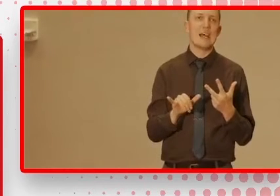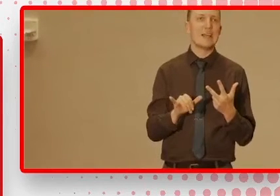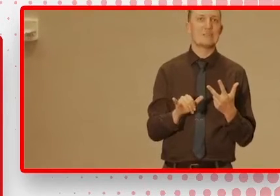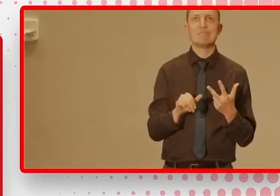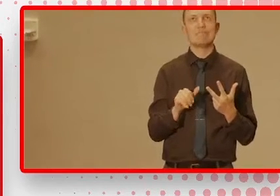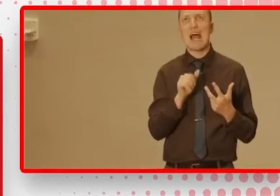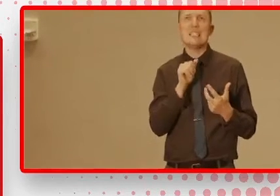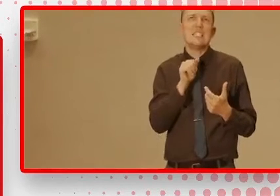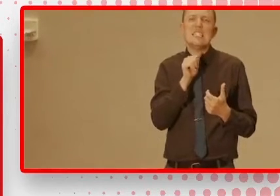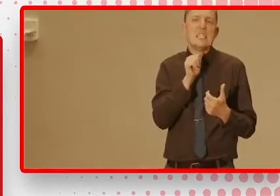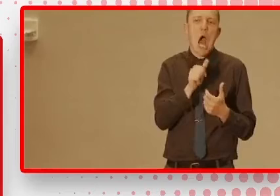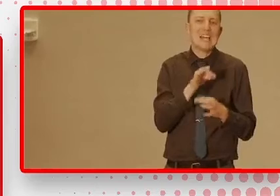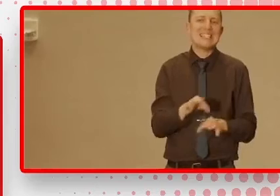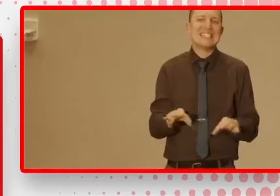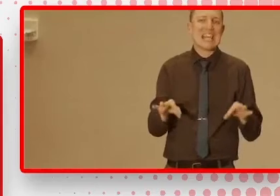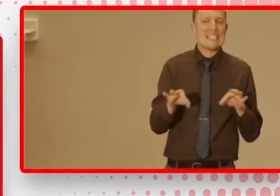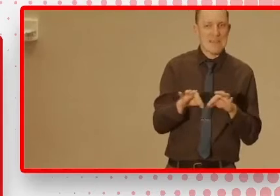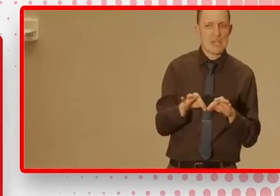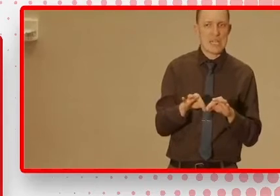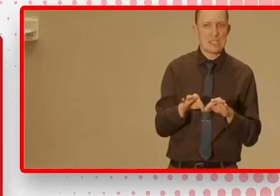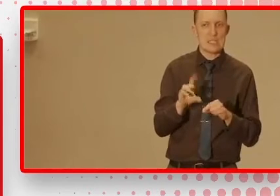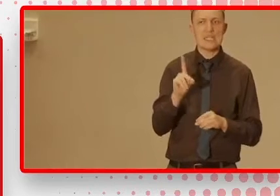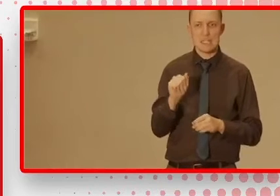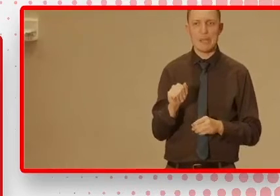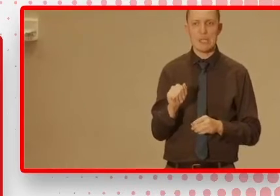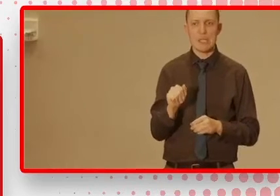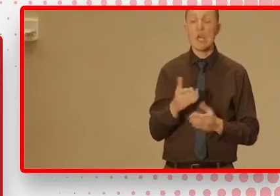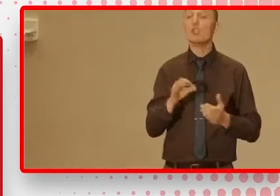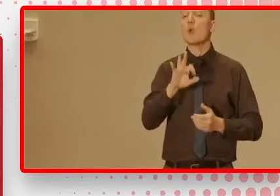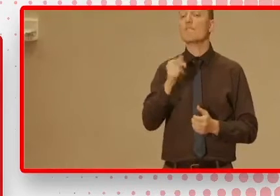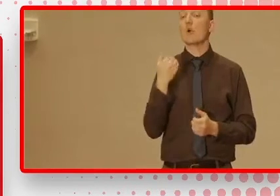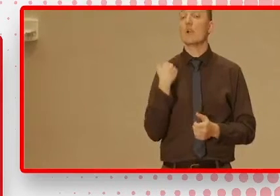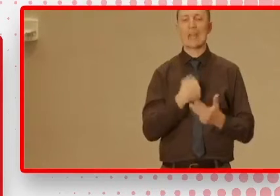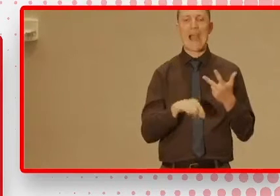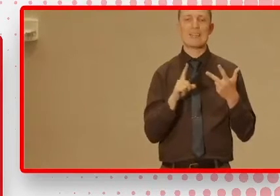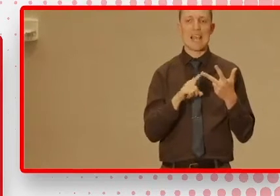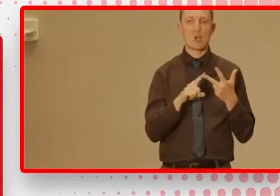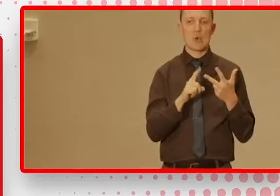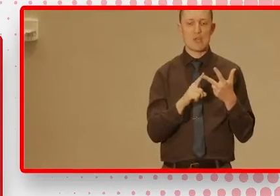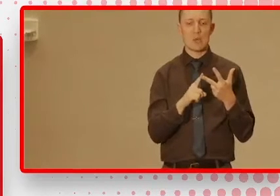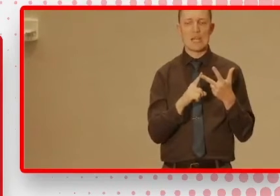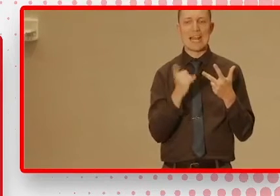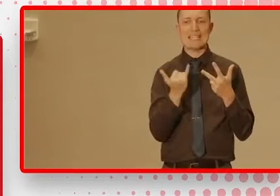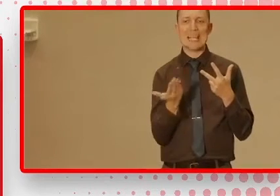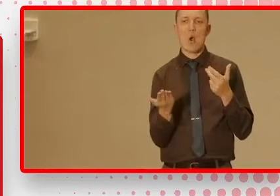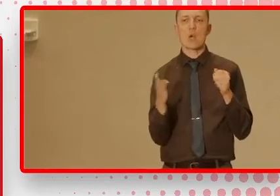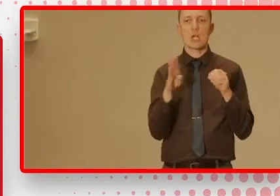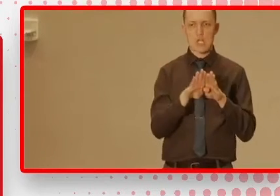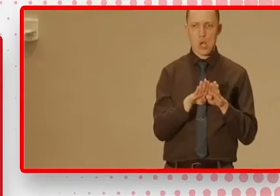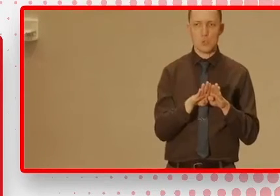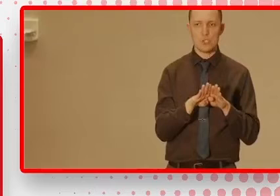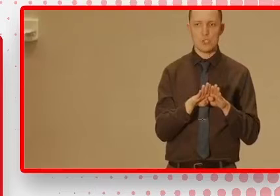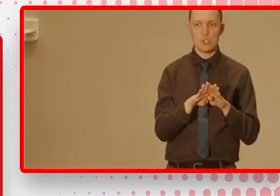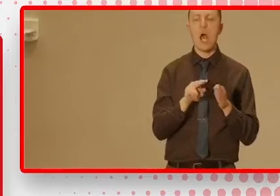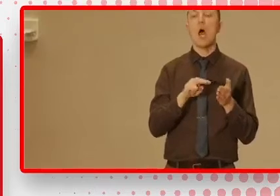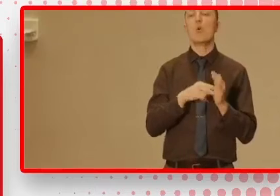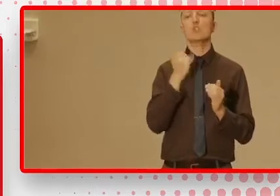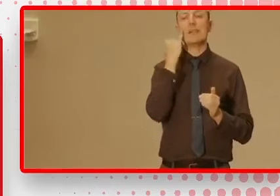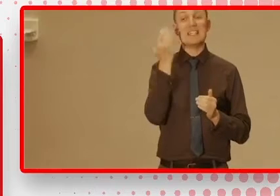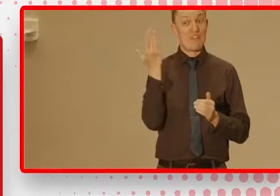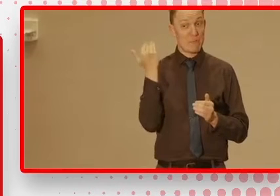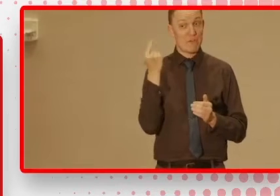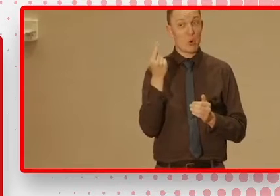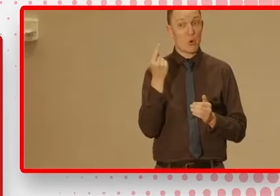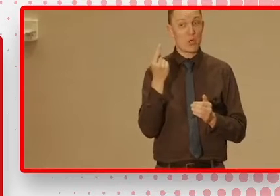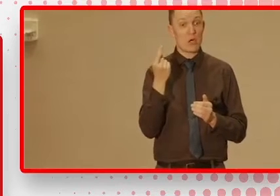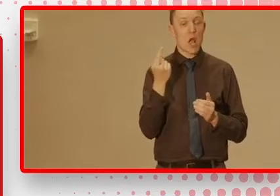non-significant. So in Florida, we have category 3 closed. So that means if you were assigned to